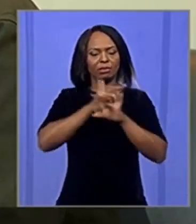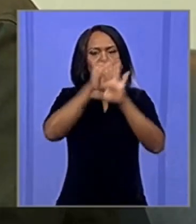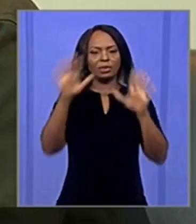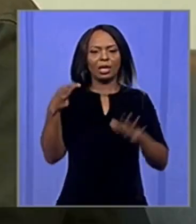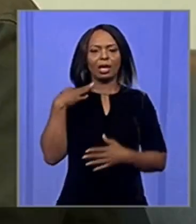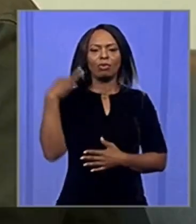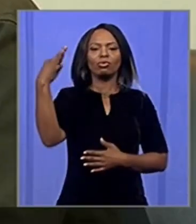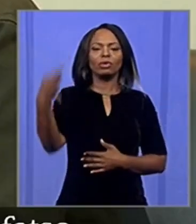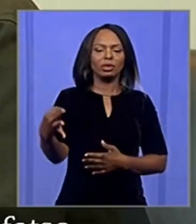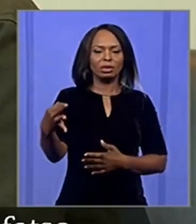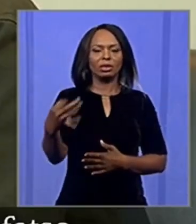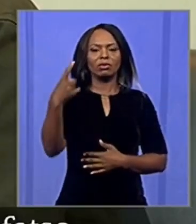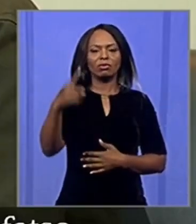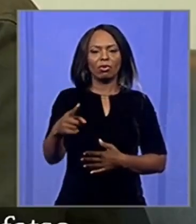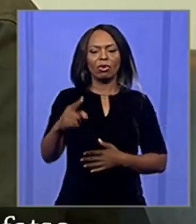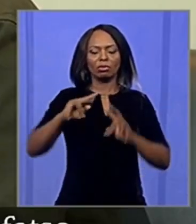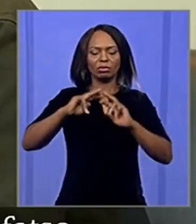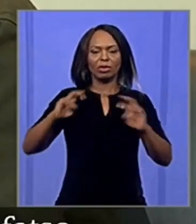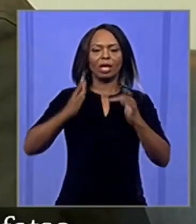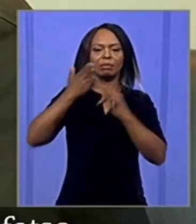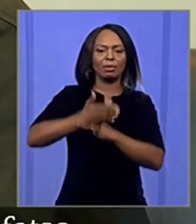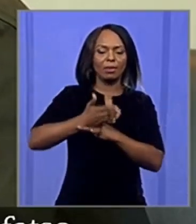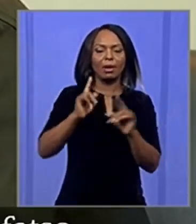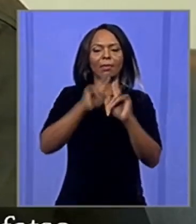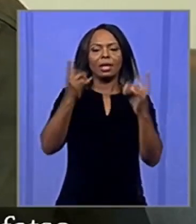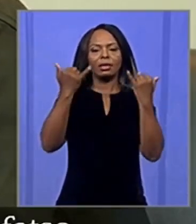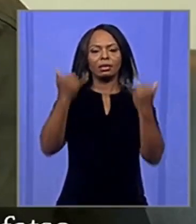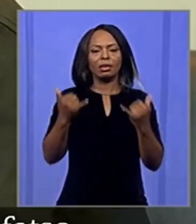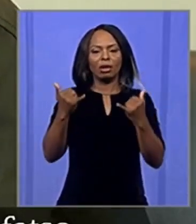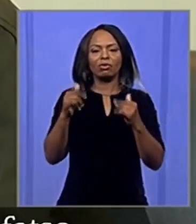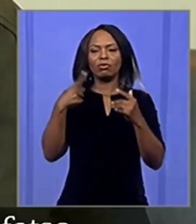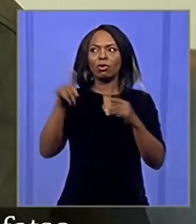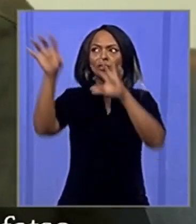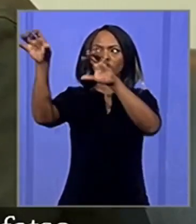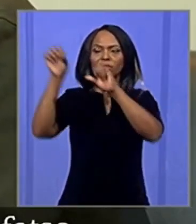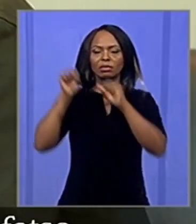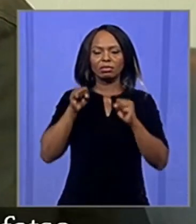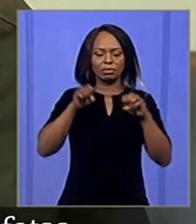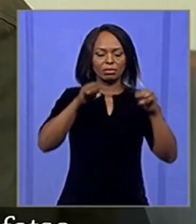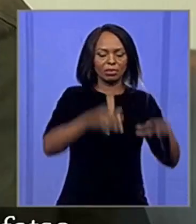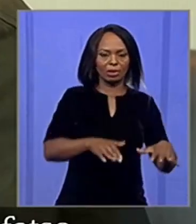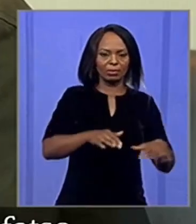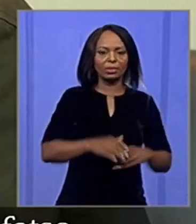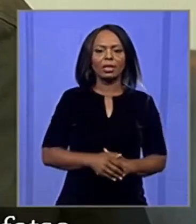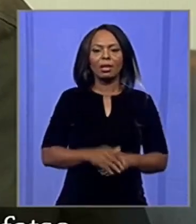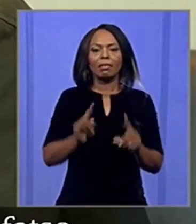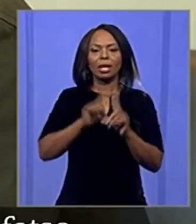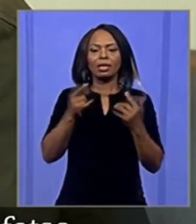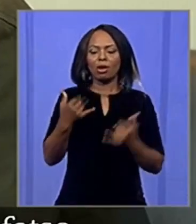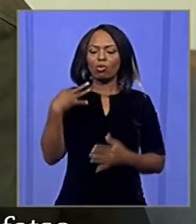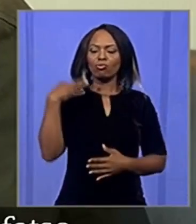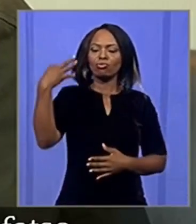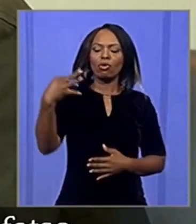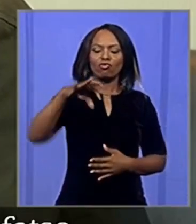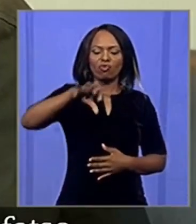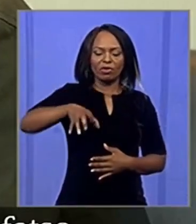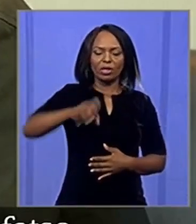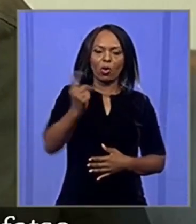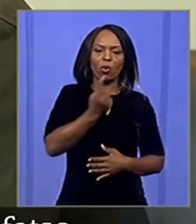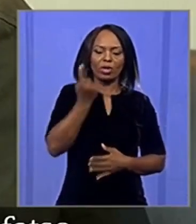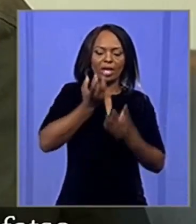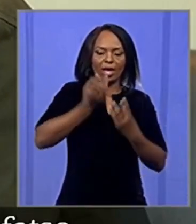for extradition. Currently, we still have the provisional application. So